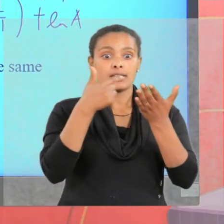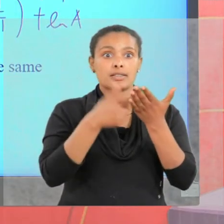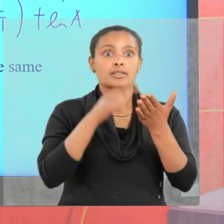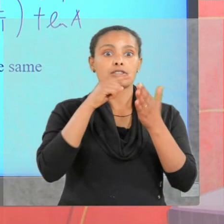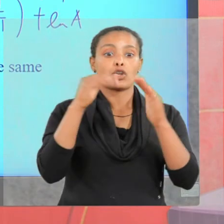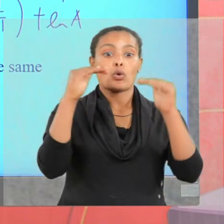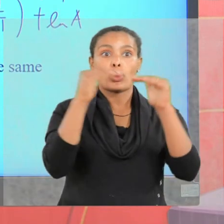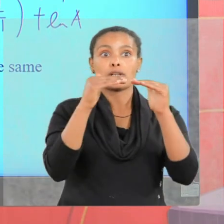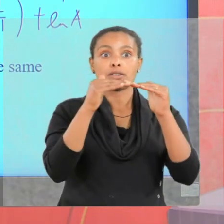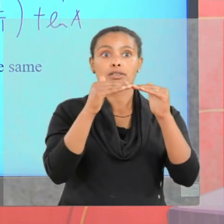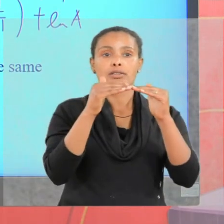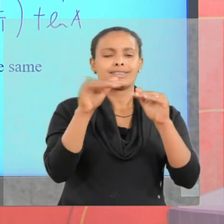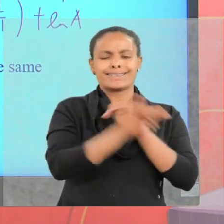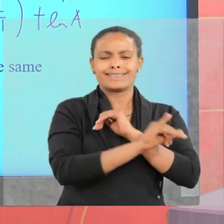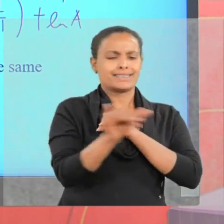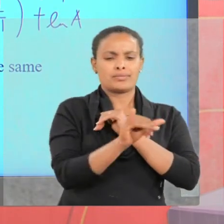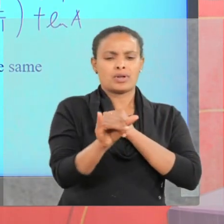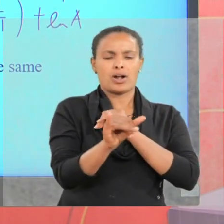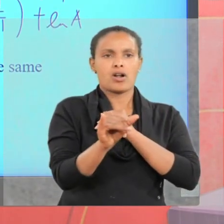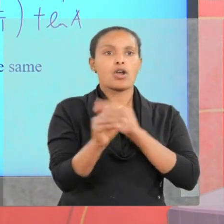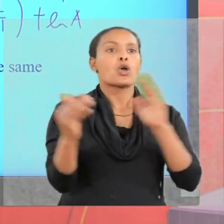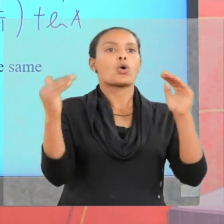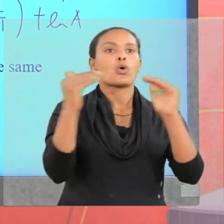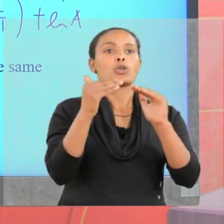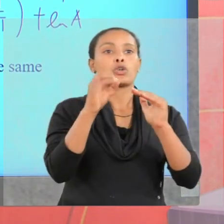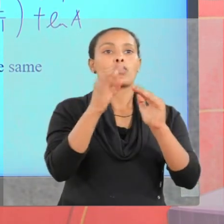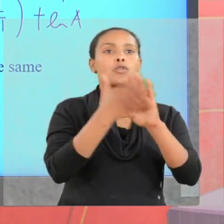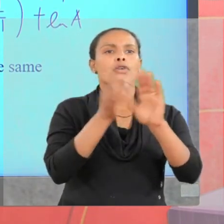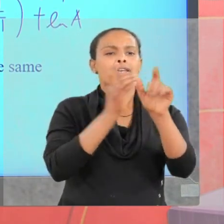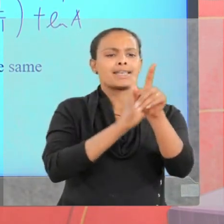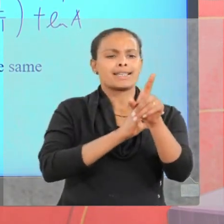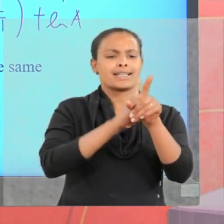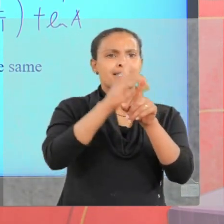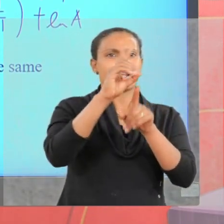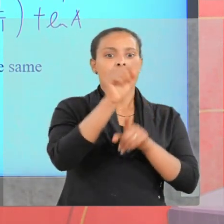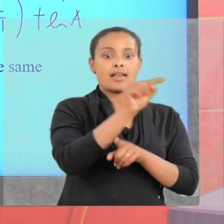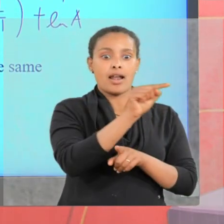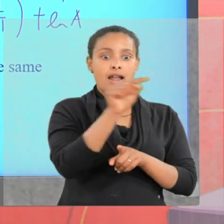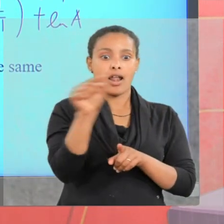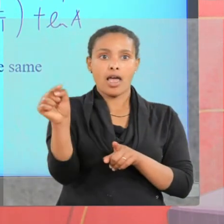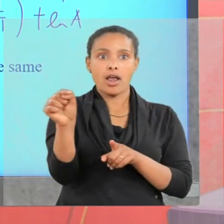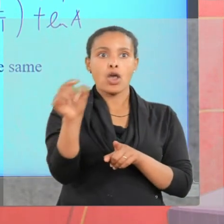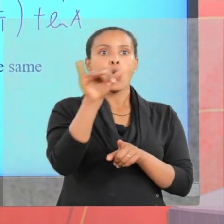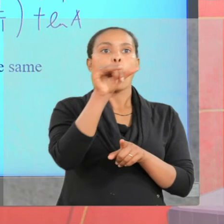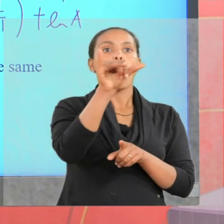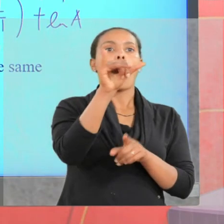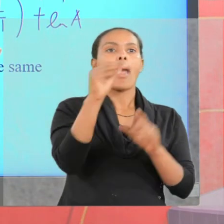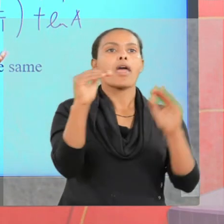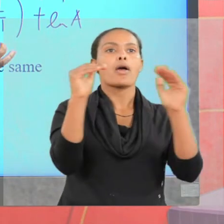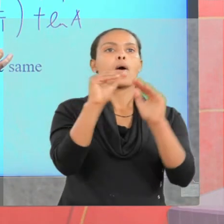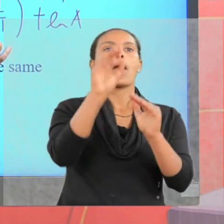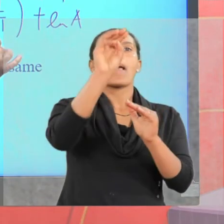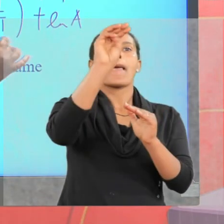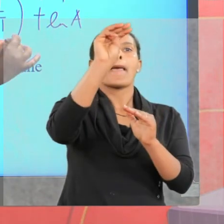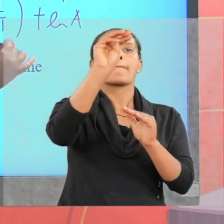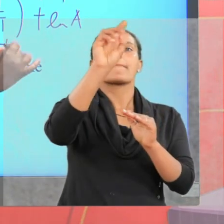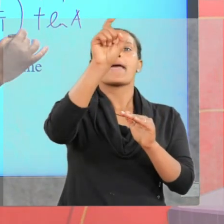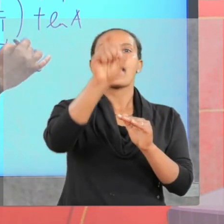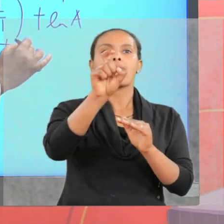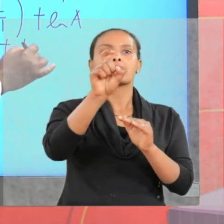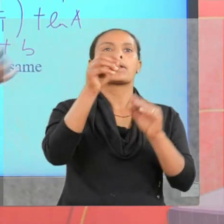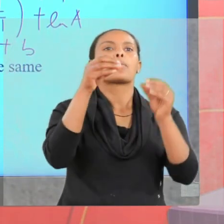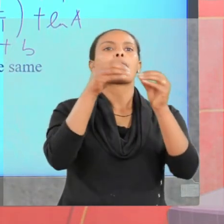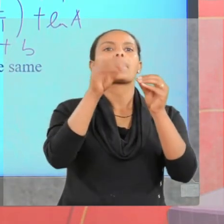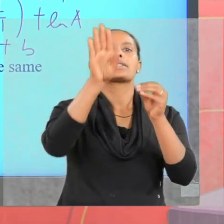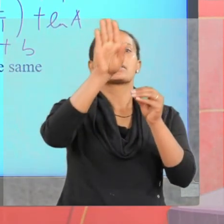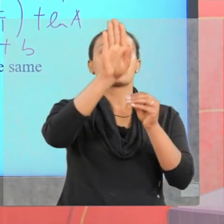This equation is similar to equation of a straight line, which is y equal mx plus